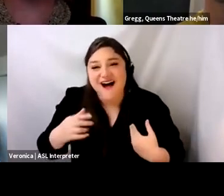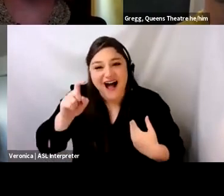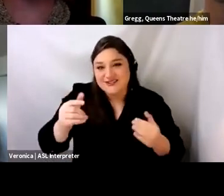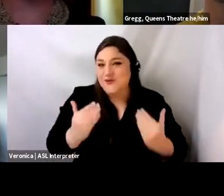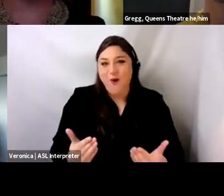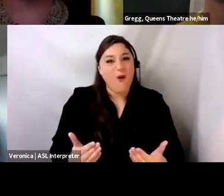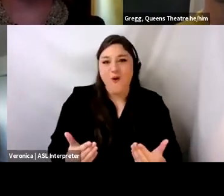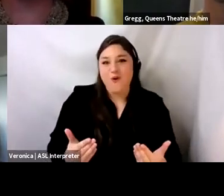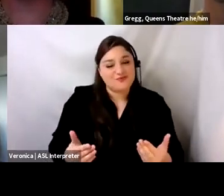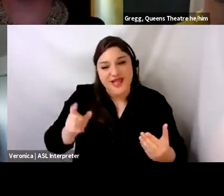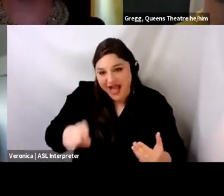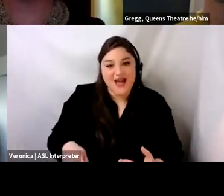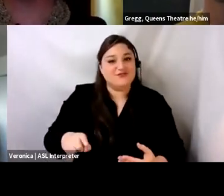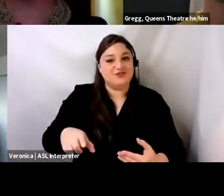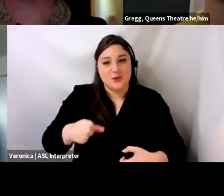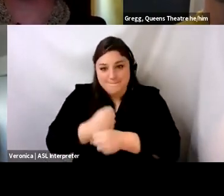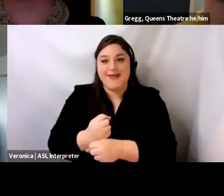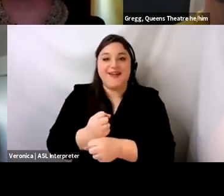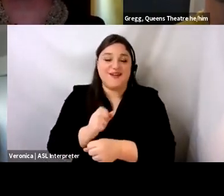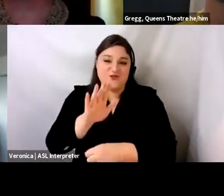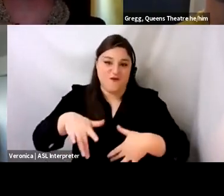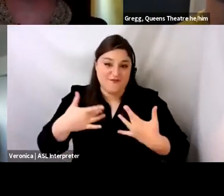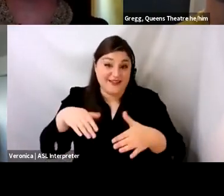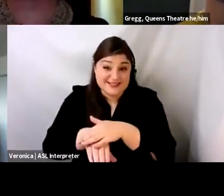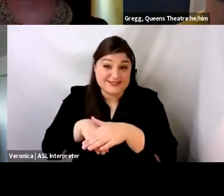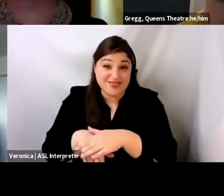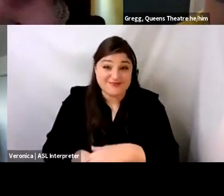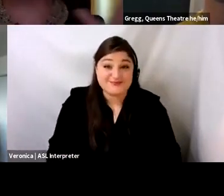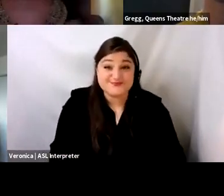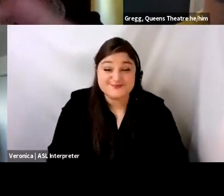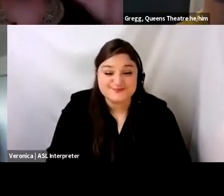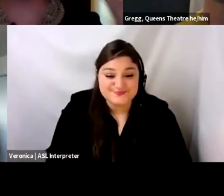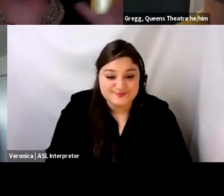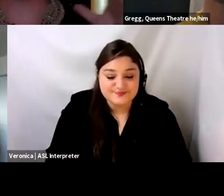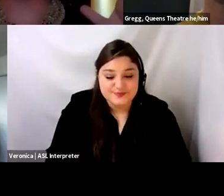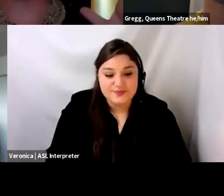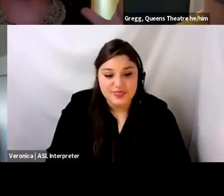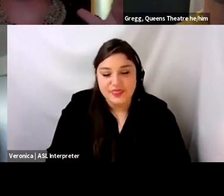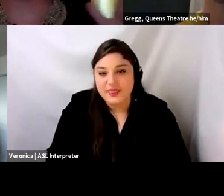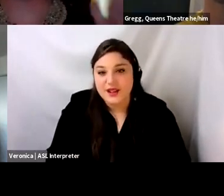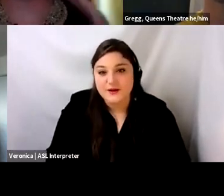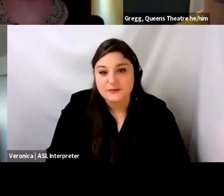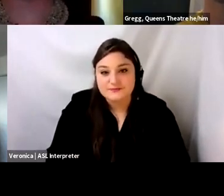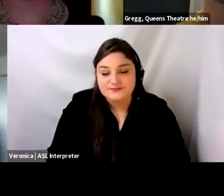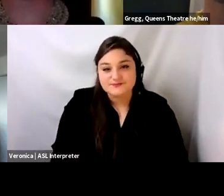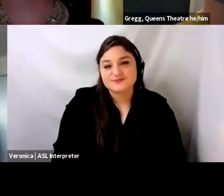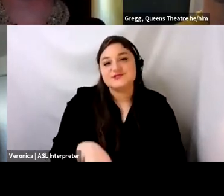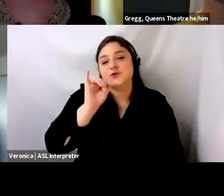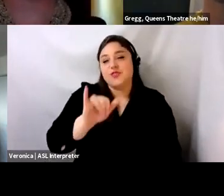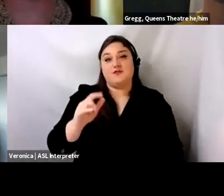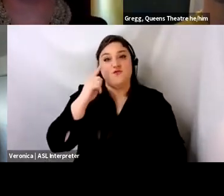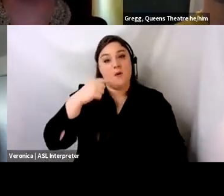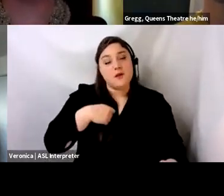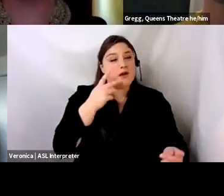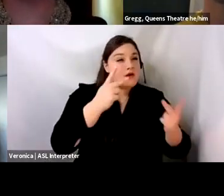accessible event happen. So that's, I think, some of the bigger ideas that I've come away with